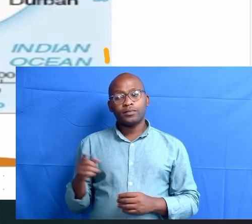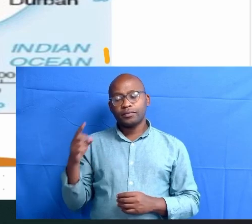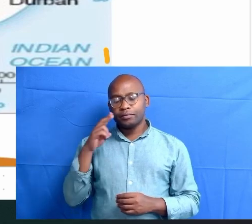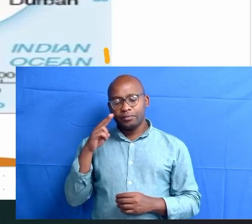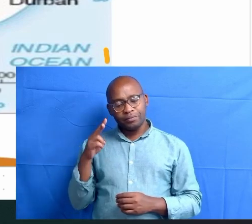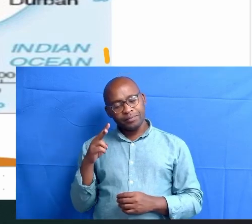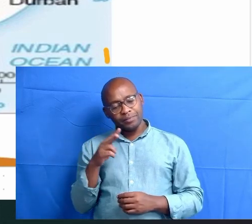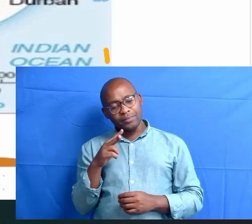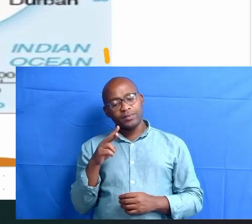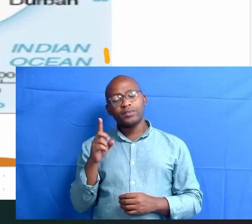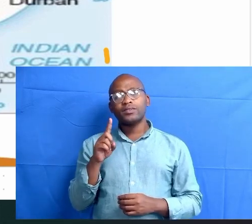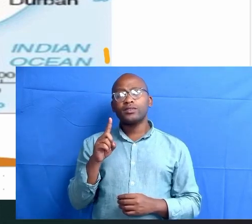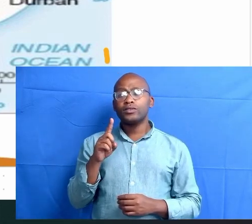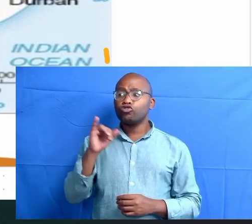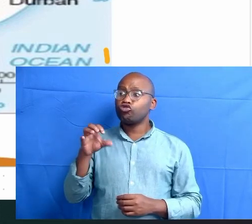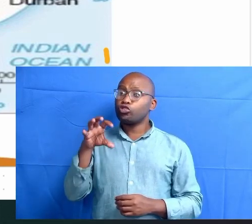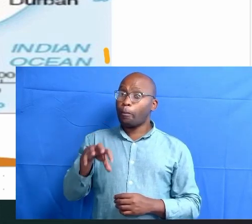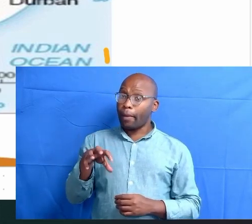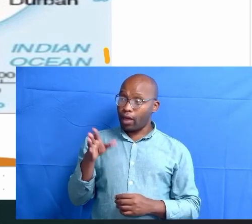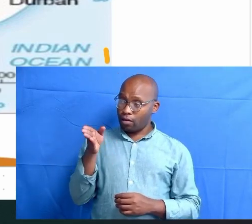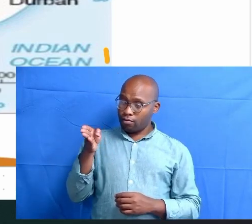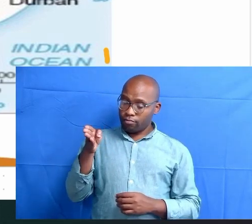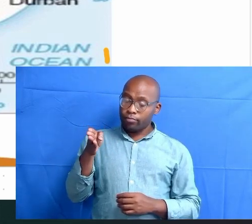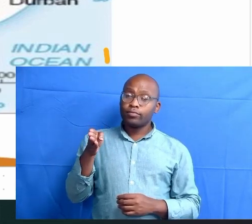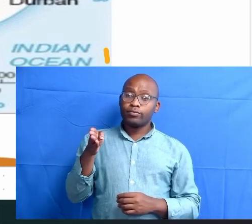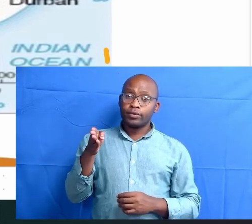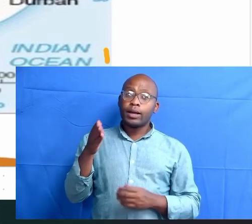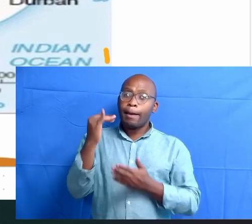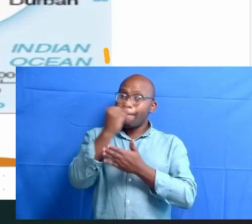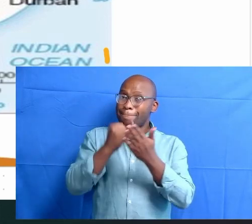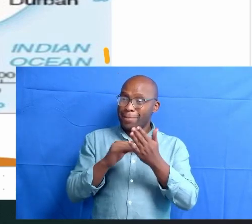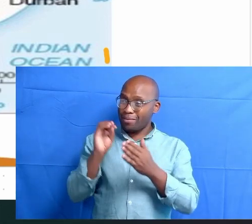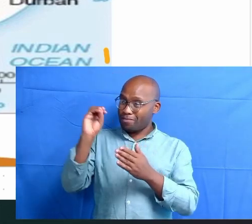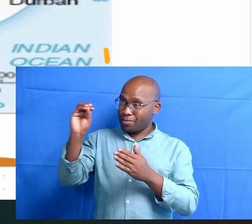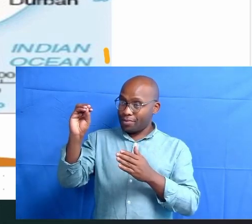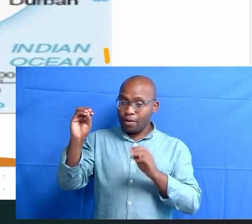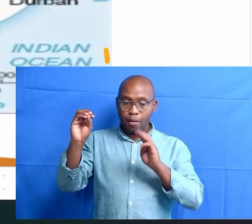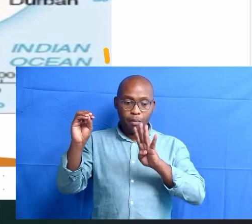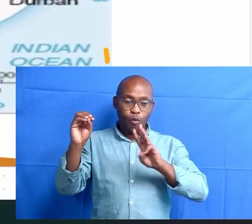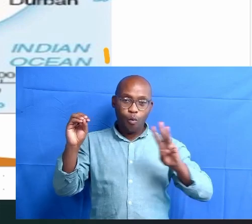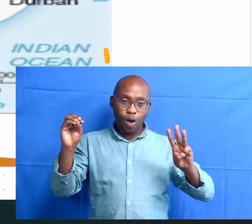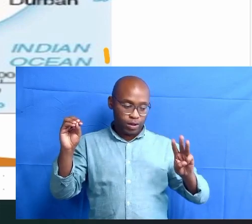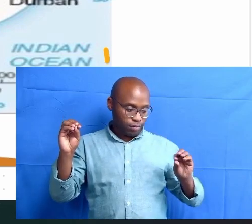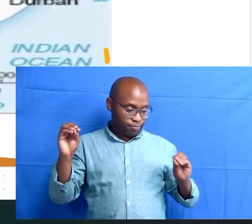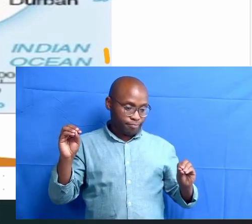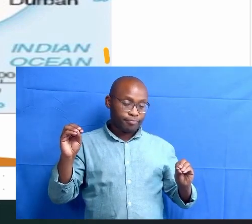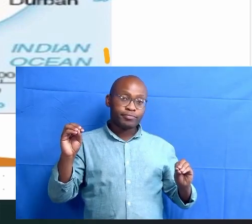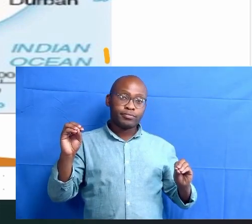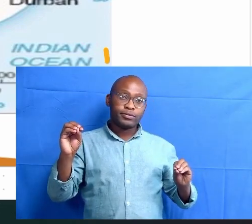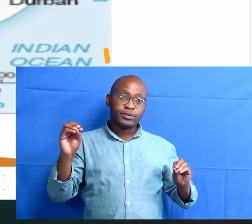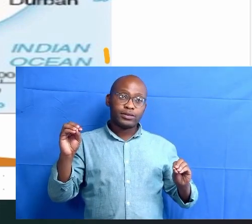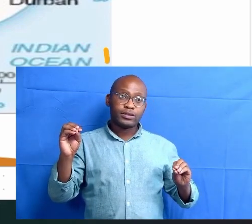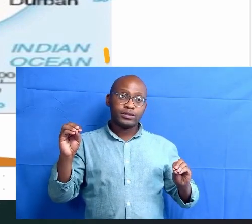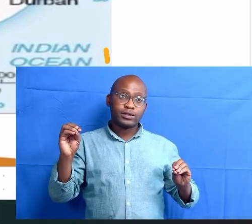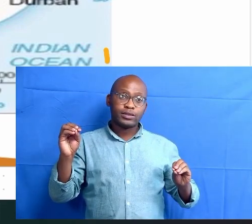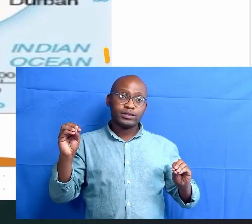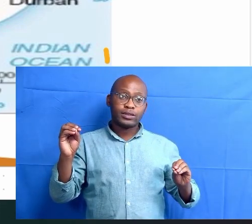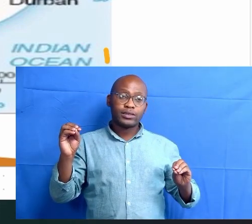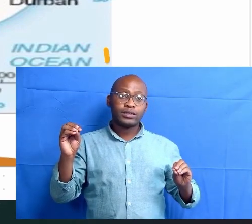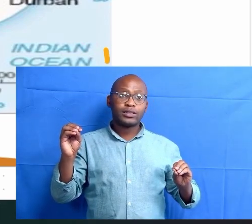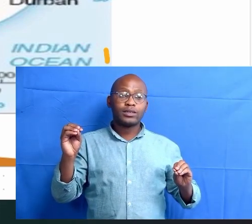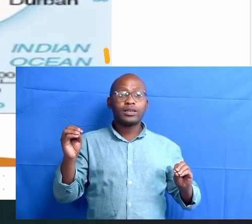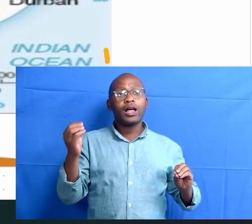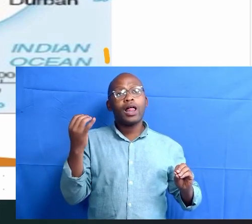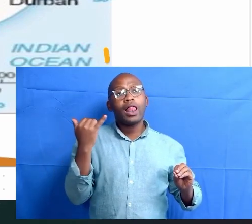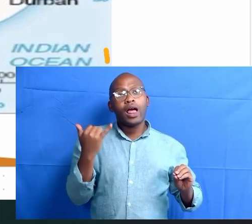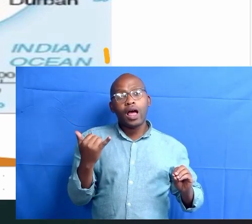There's Johannesburg. There is Johannesburg. There is Beaufort West. Now, in distance, you are